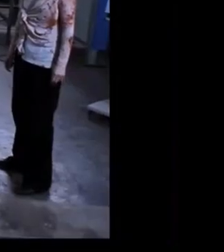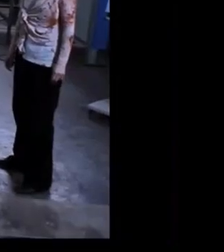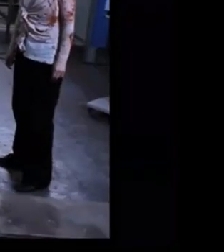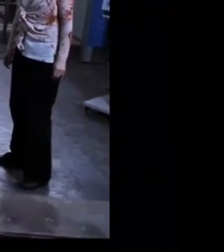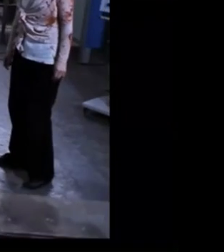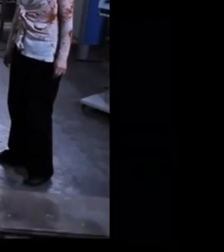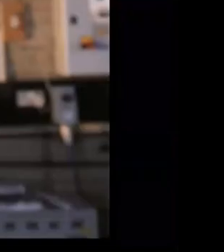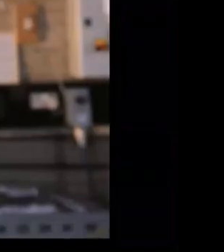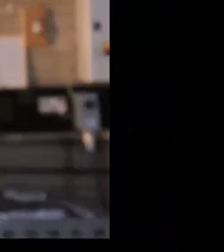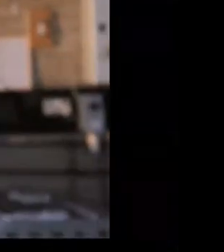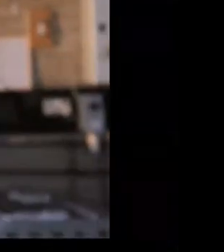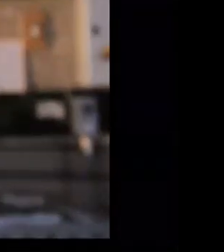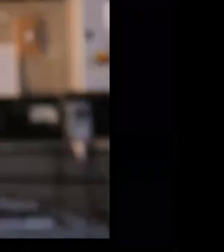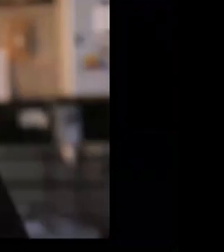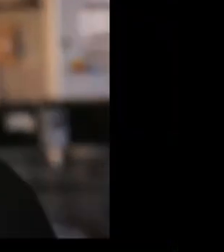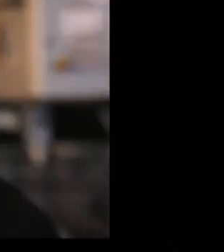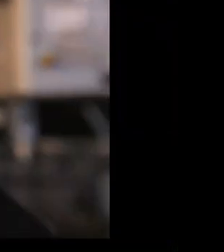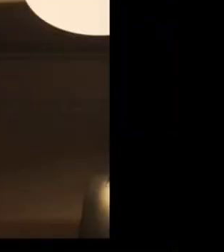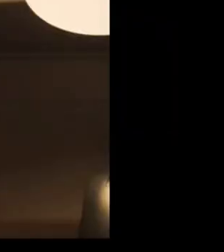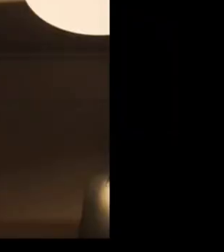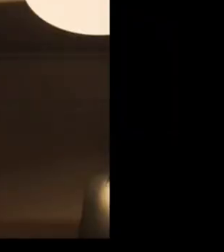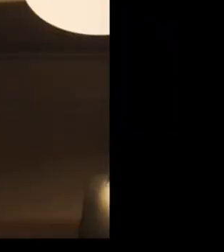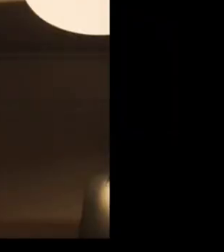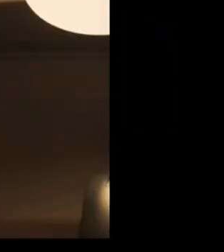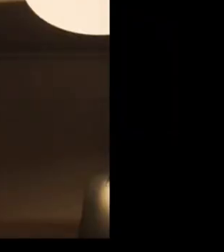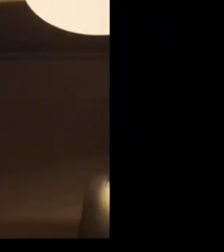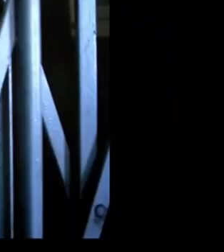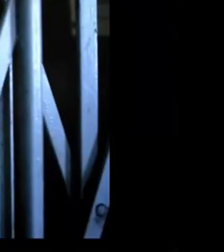We're not dead. We're on television.